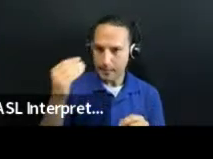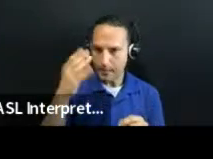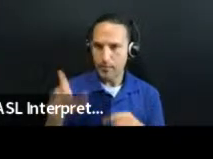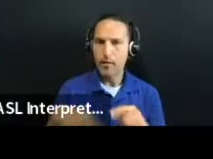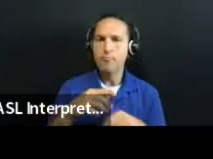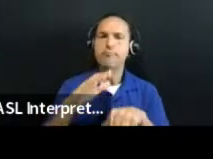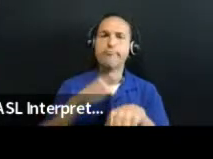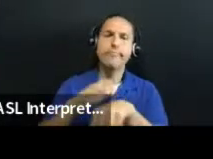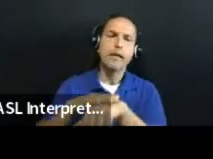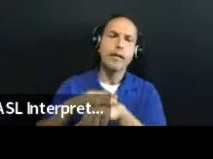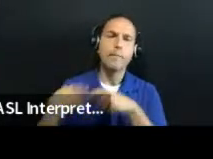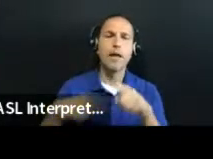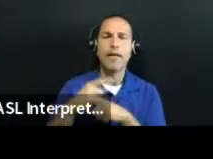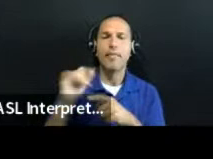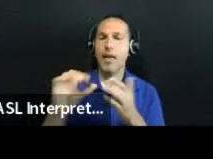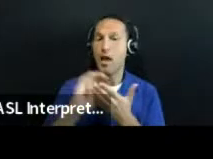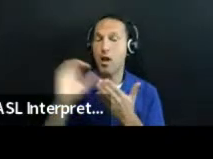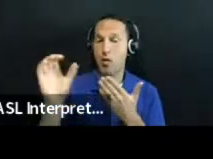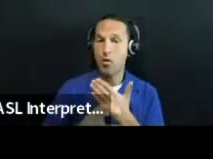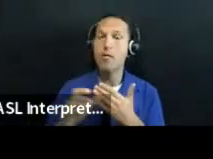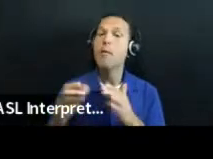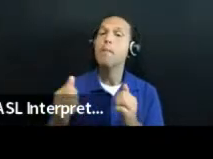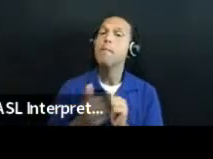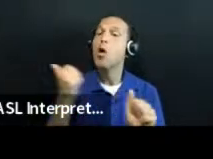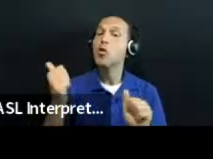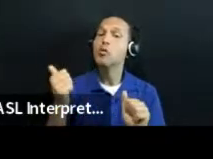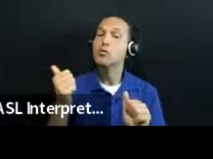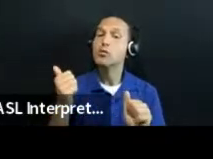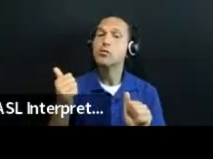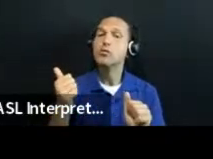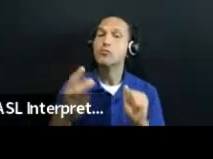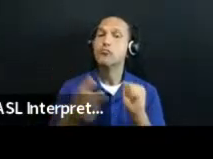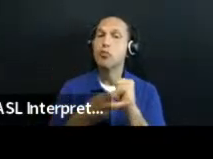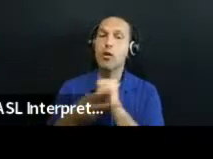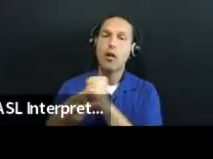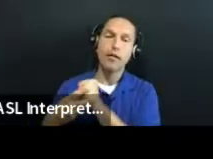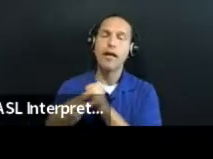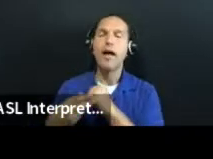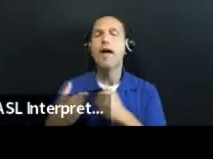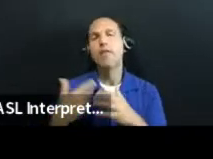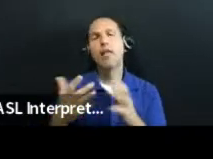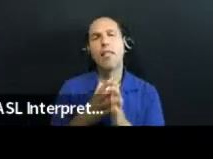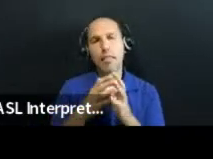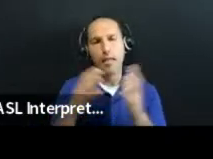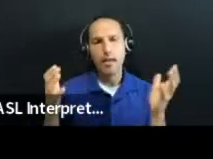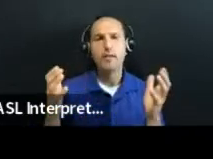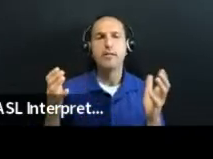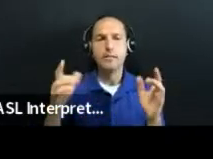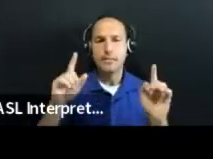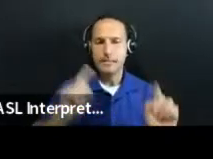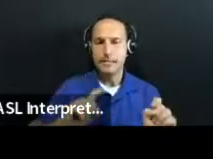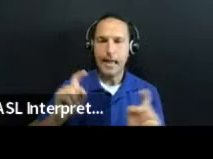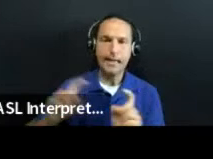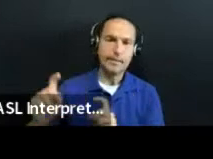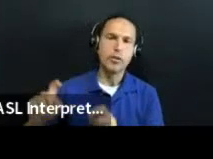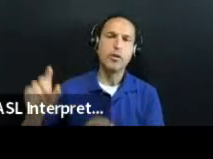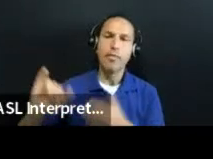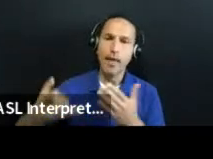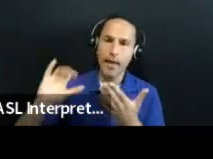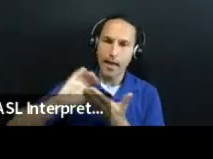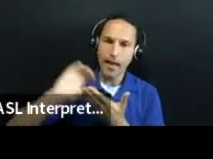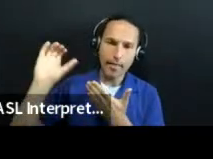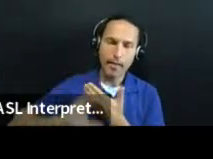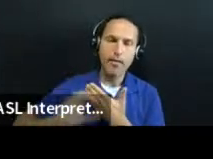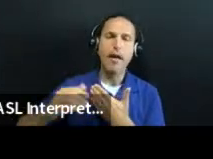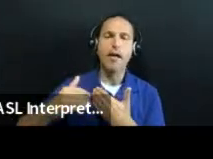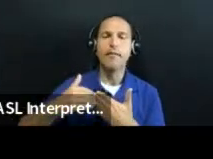the calendar. In most of my repositories, you'll see a lot of unit tests. The calendar, given the